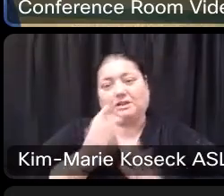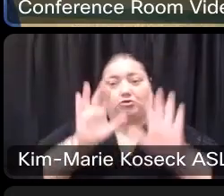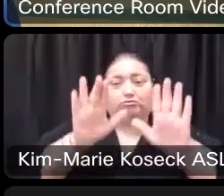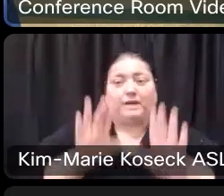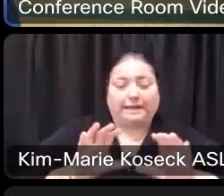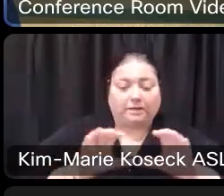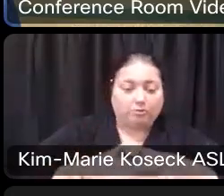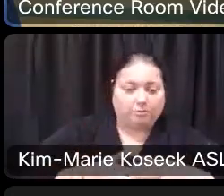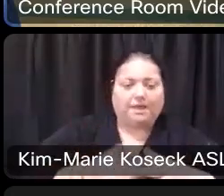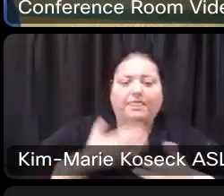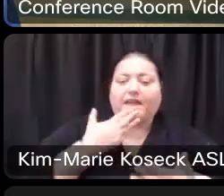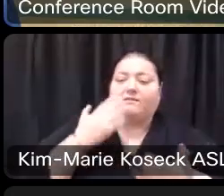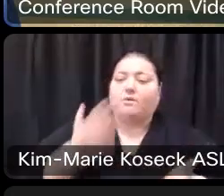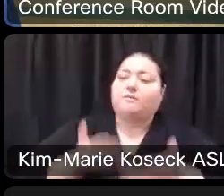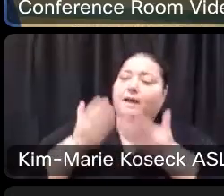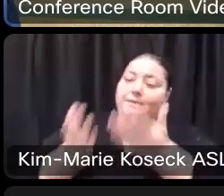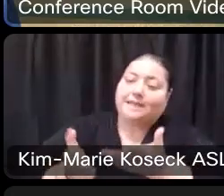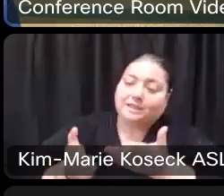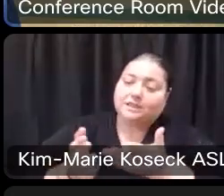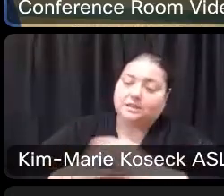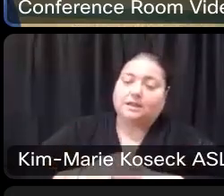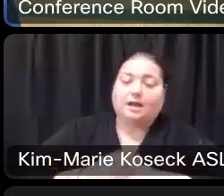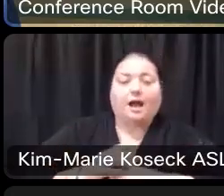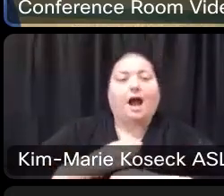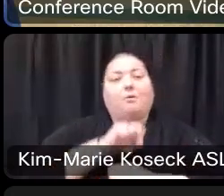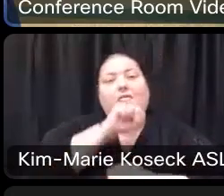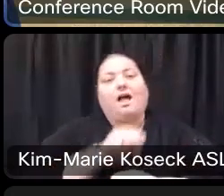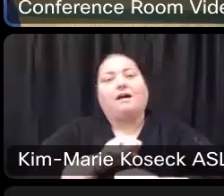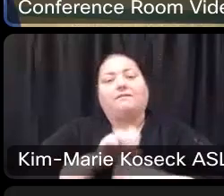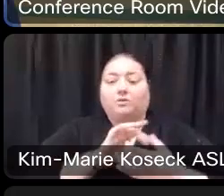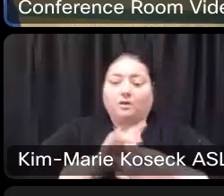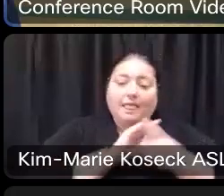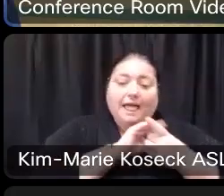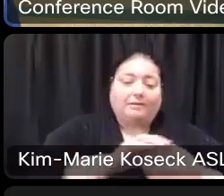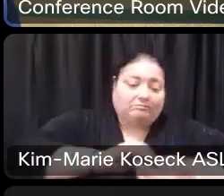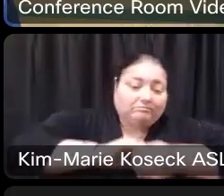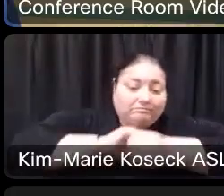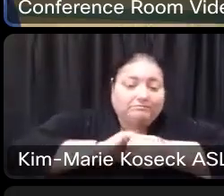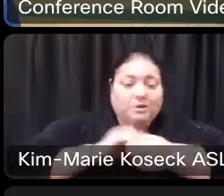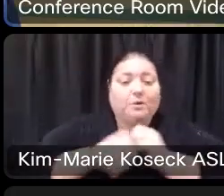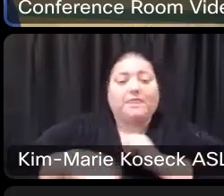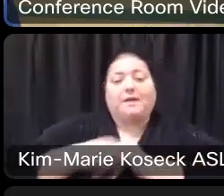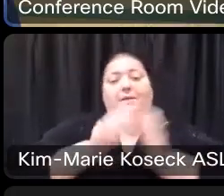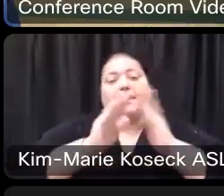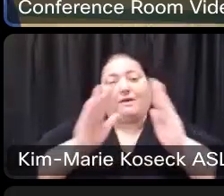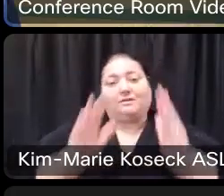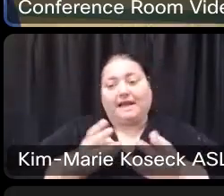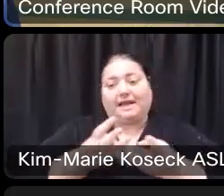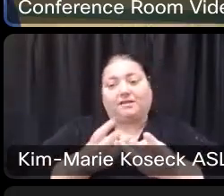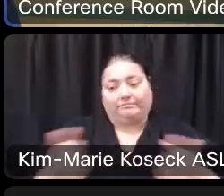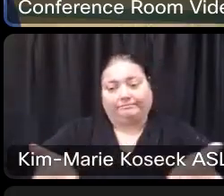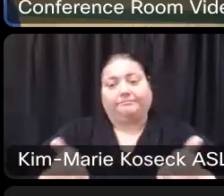that recommendation. I would love to collaborate with them on the housing issue because they address housing a